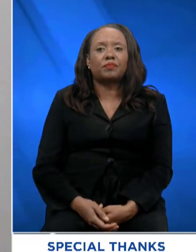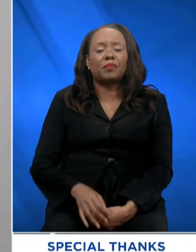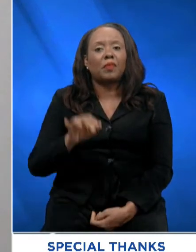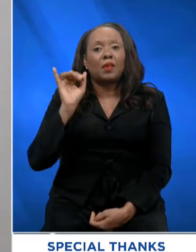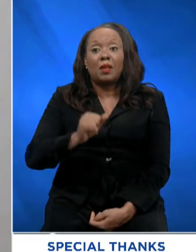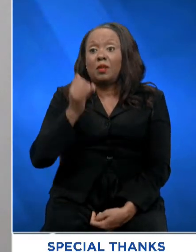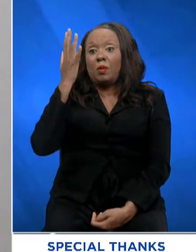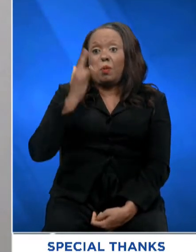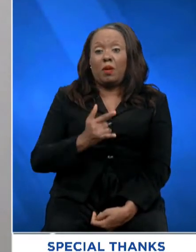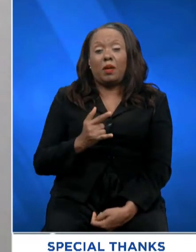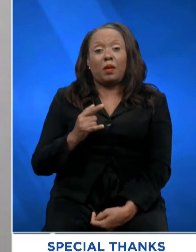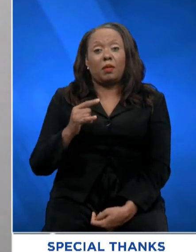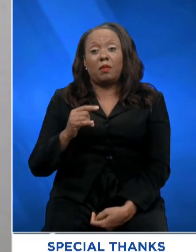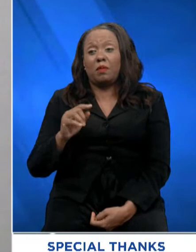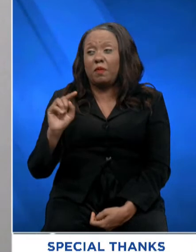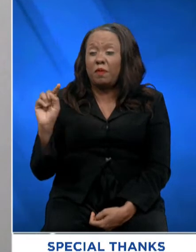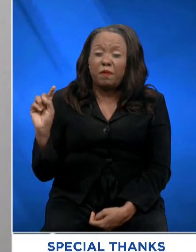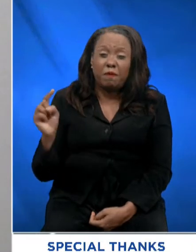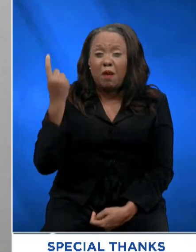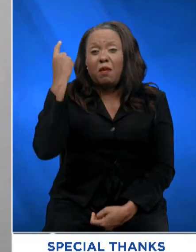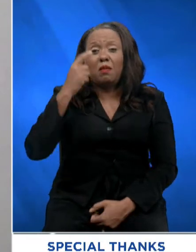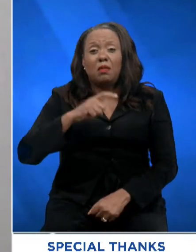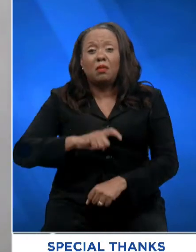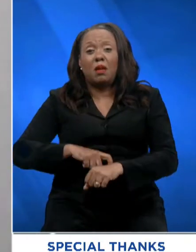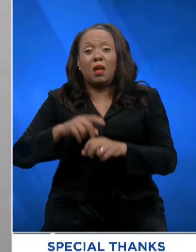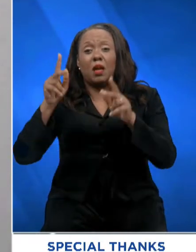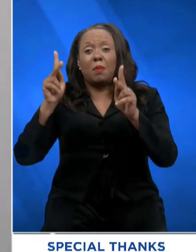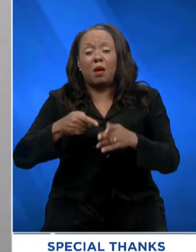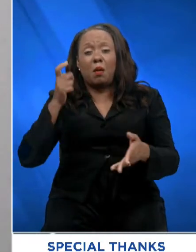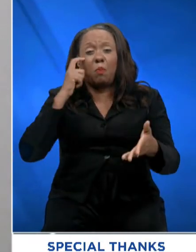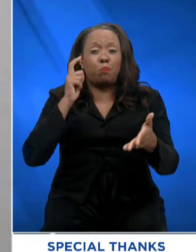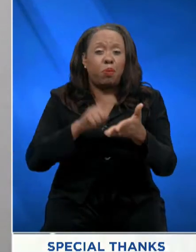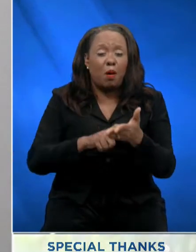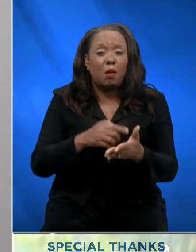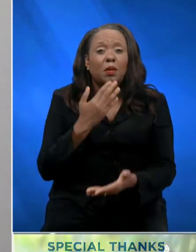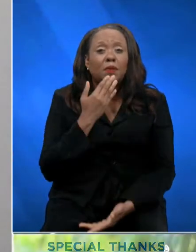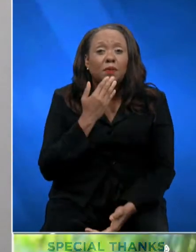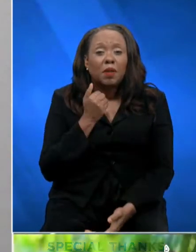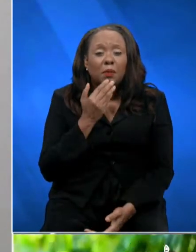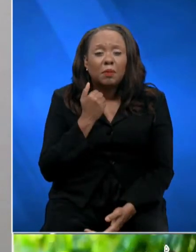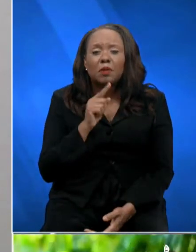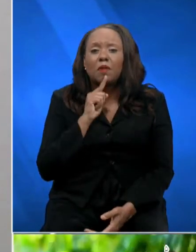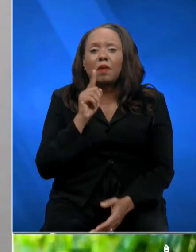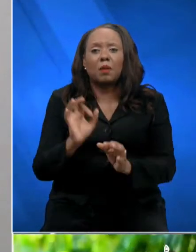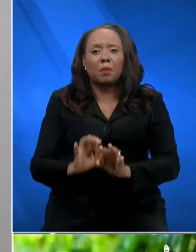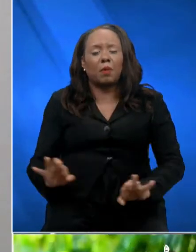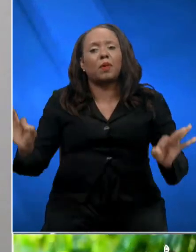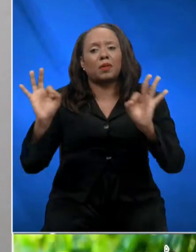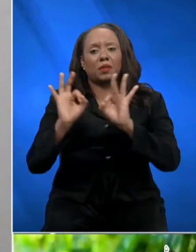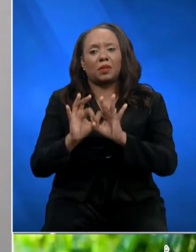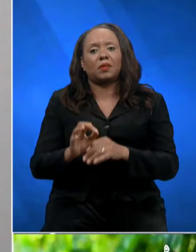person is diagnosed with diabetes, is important. Because